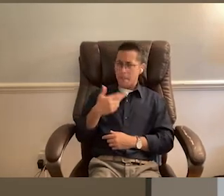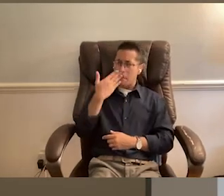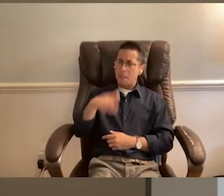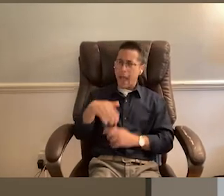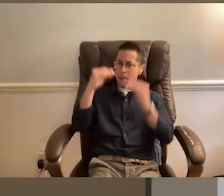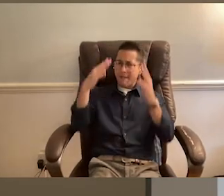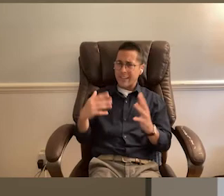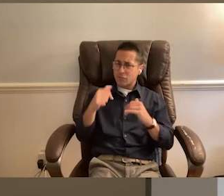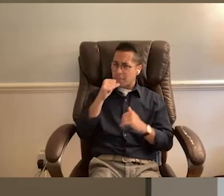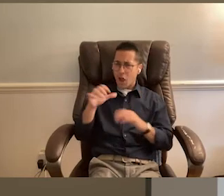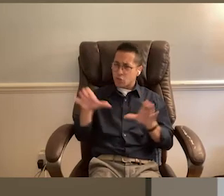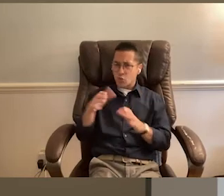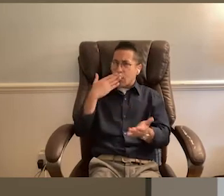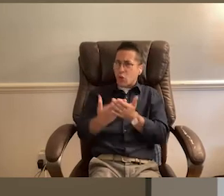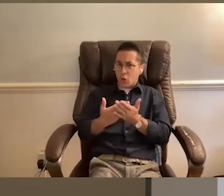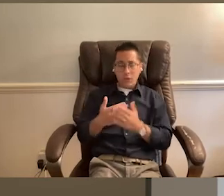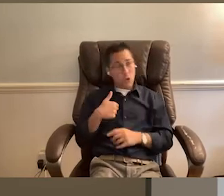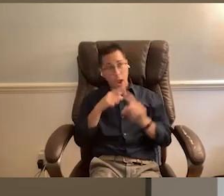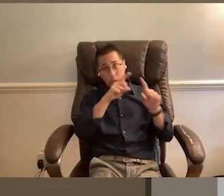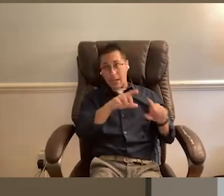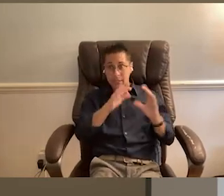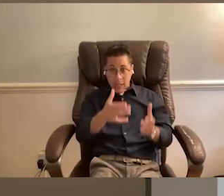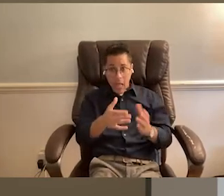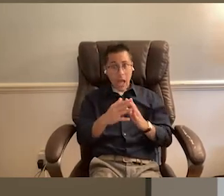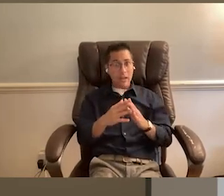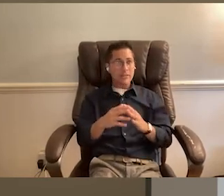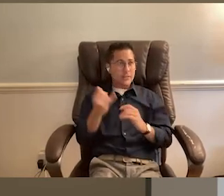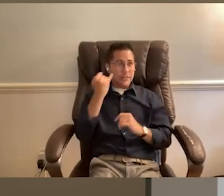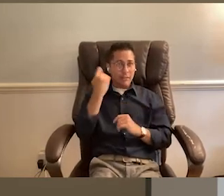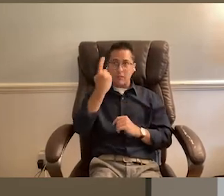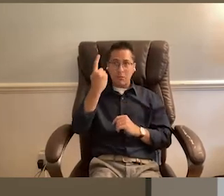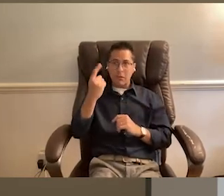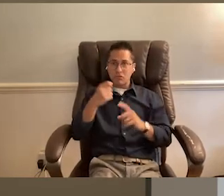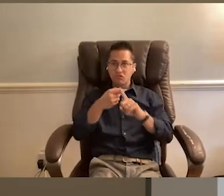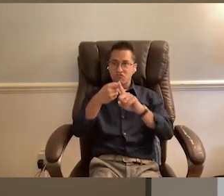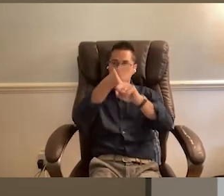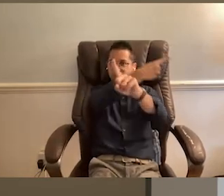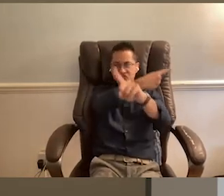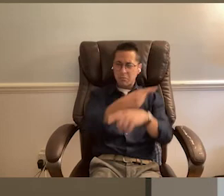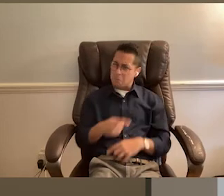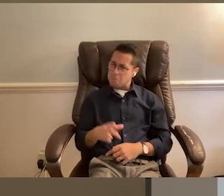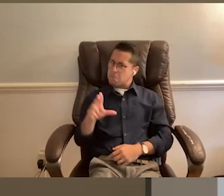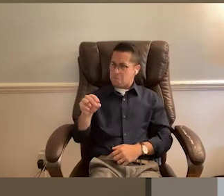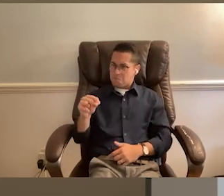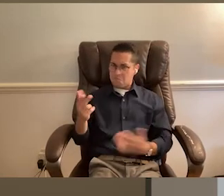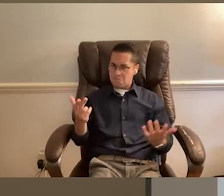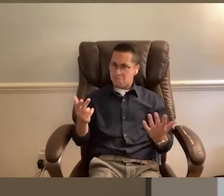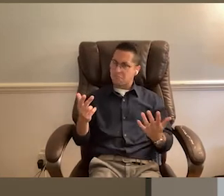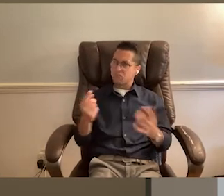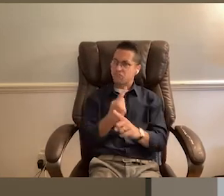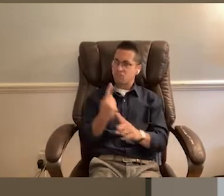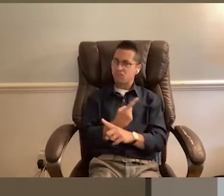them still are like, this seems like too much for me. And then we've had one professor that